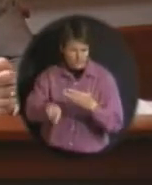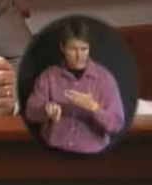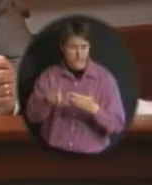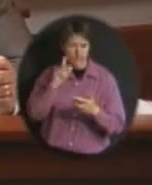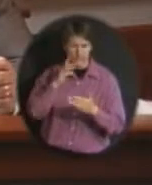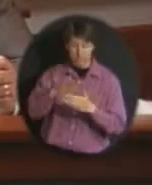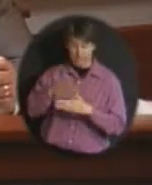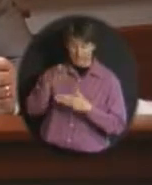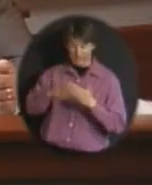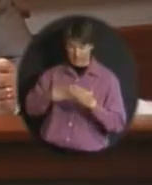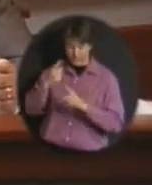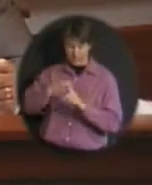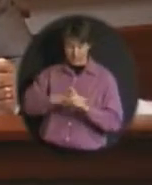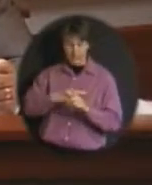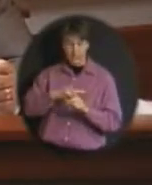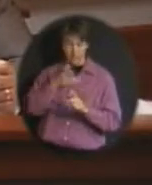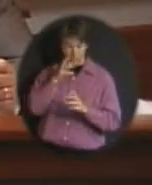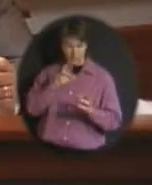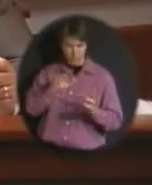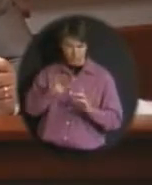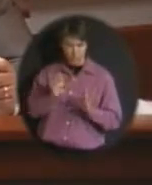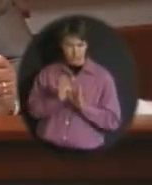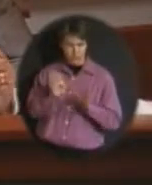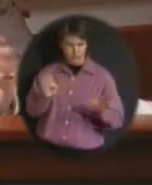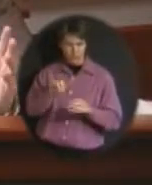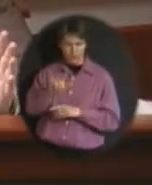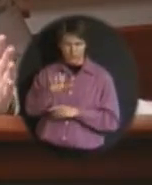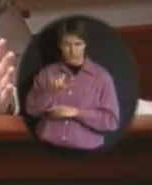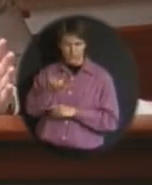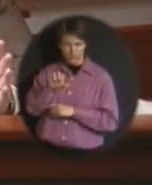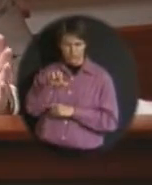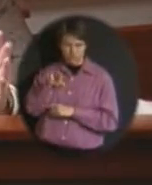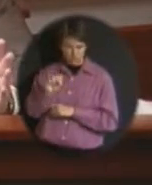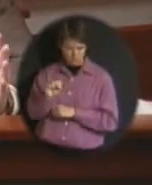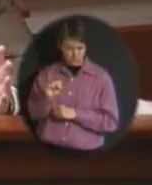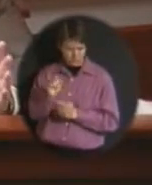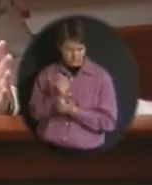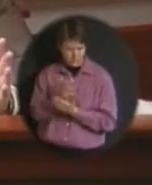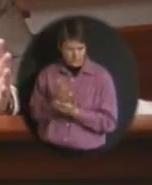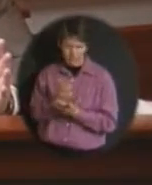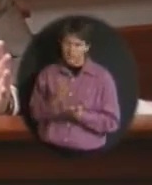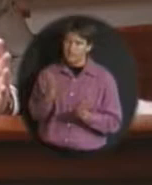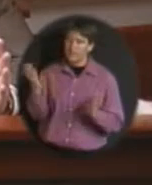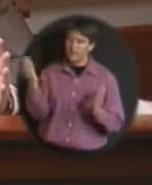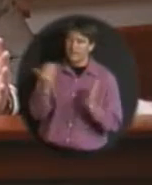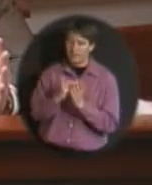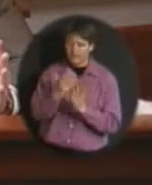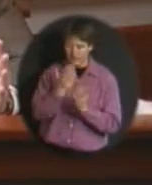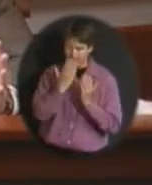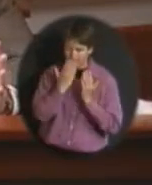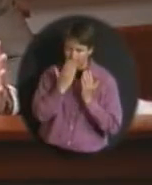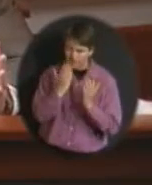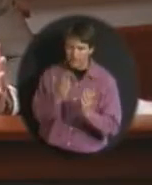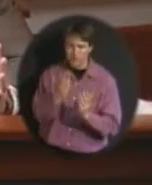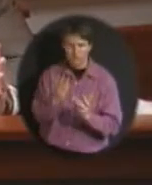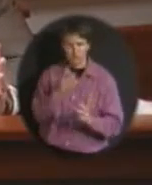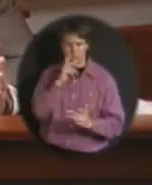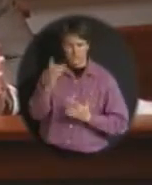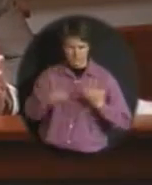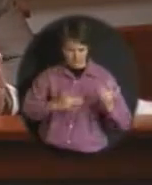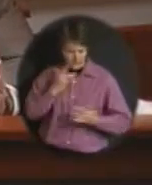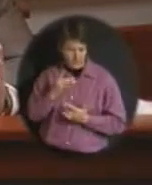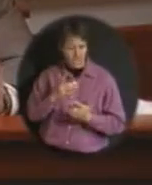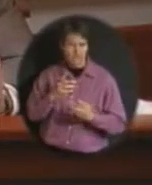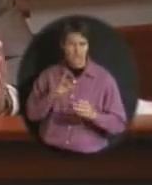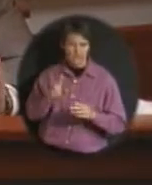end of the month. So again, progress is being made, but I just want to say thanks again. It's so exciting that we're getting away from